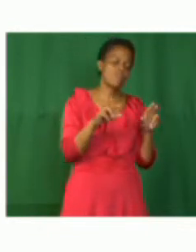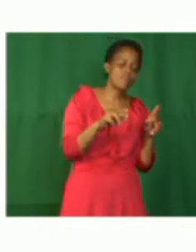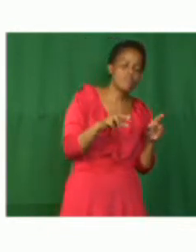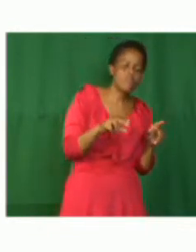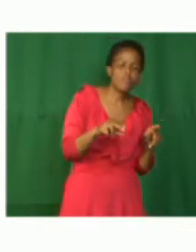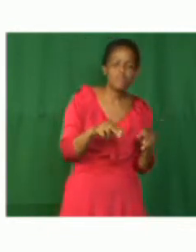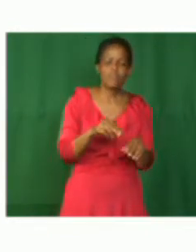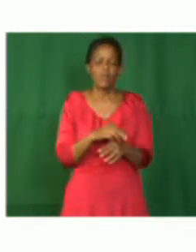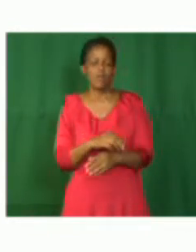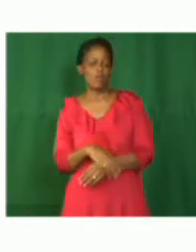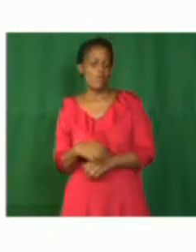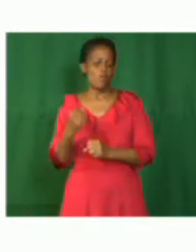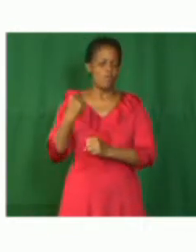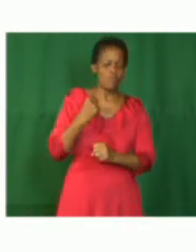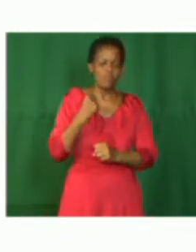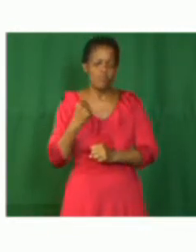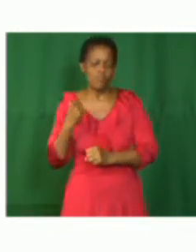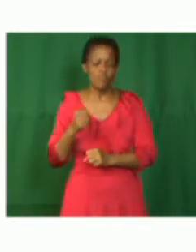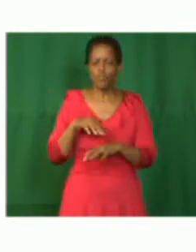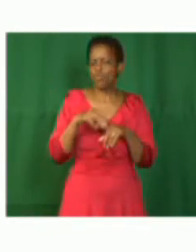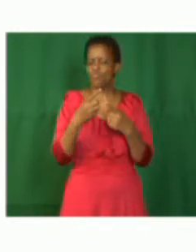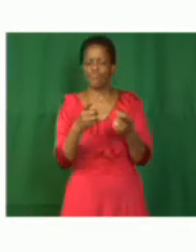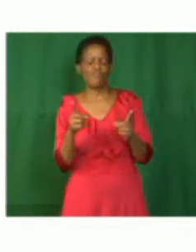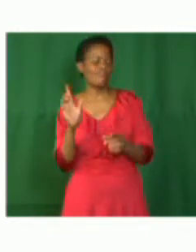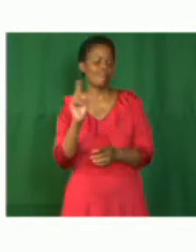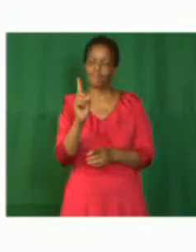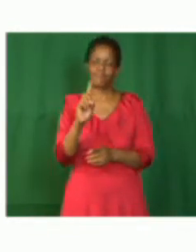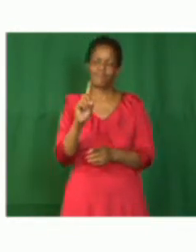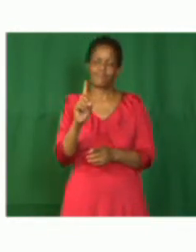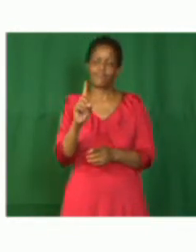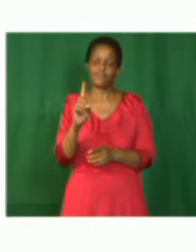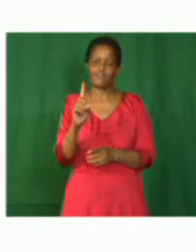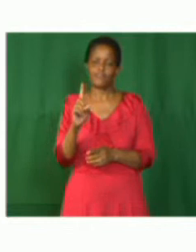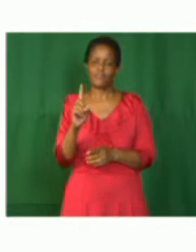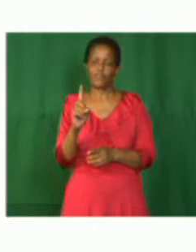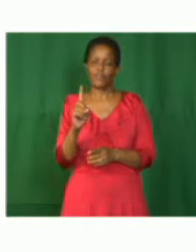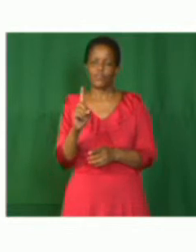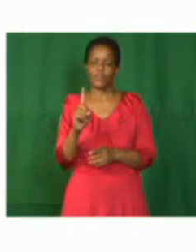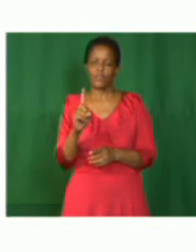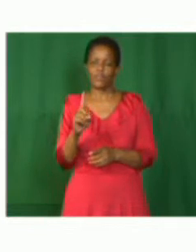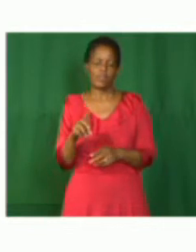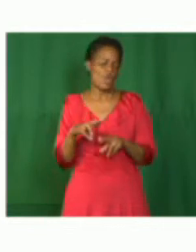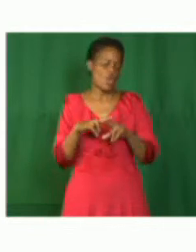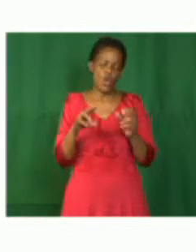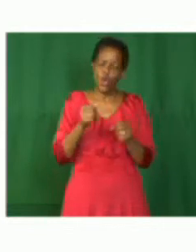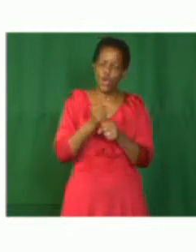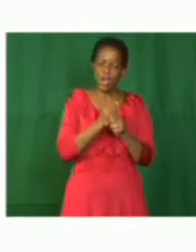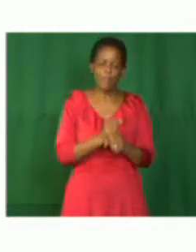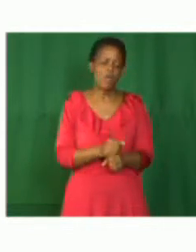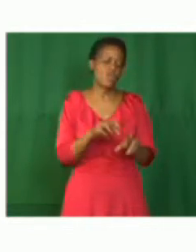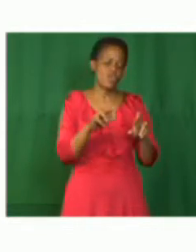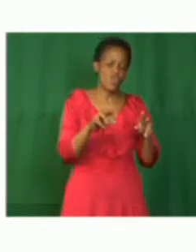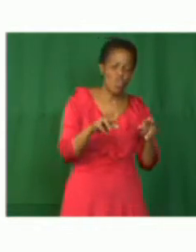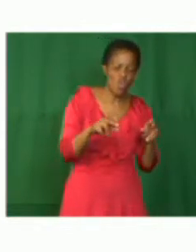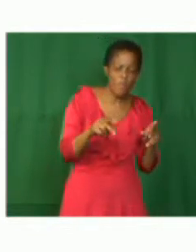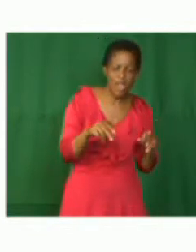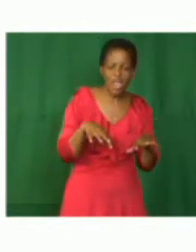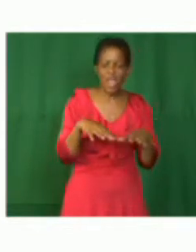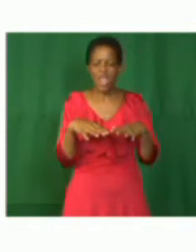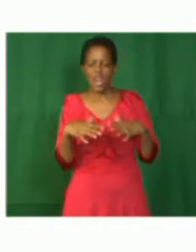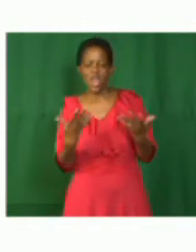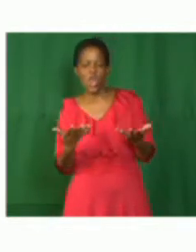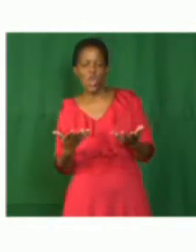you know that when we are talking about a denomination, we are talking about the Roman Catholic Church, the Lutheran